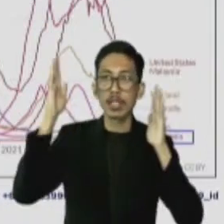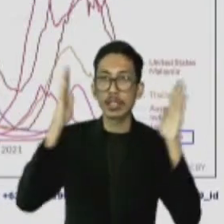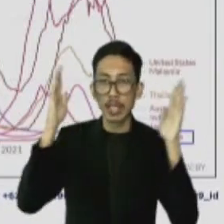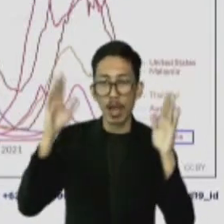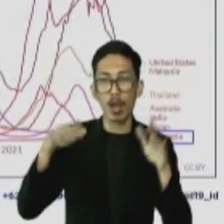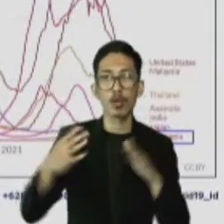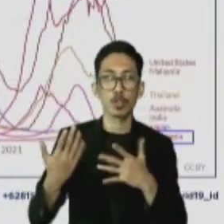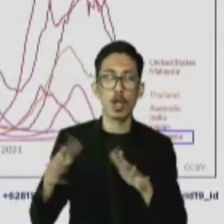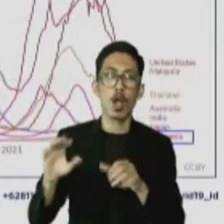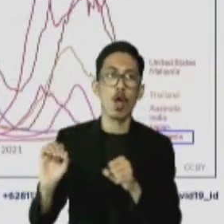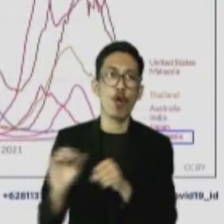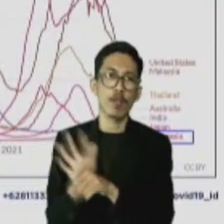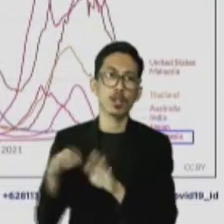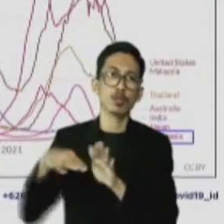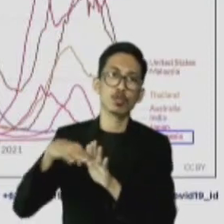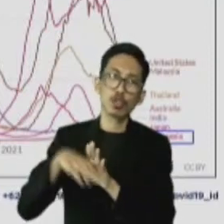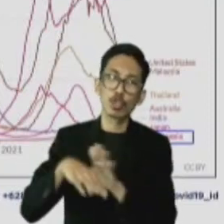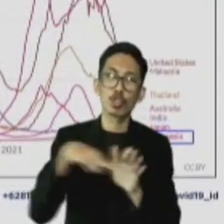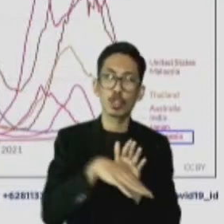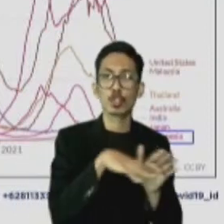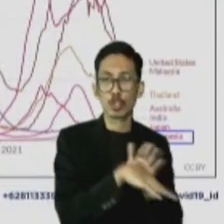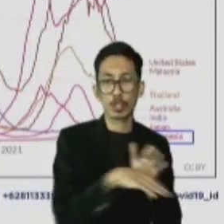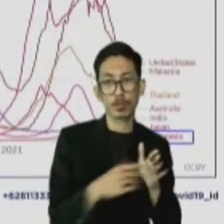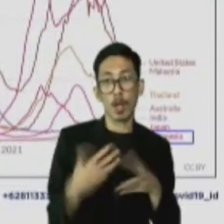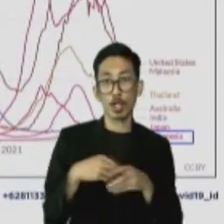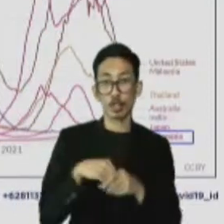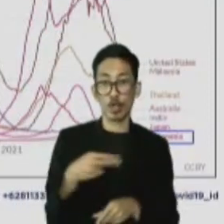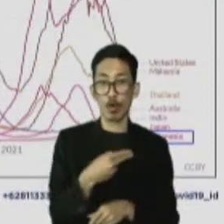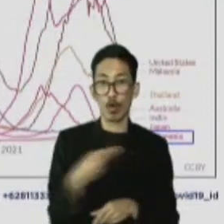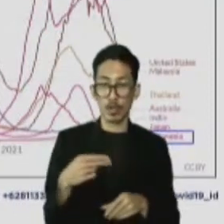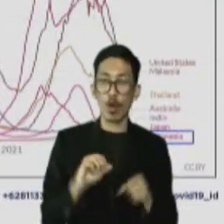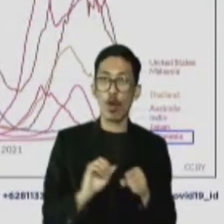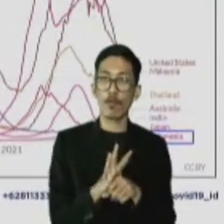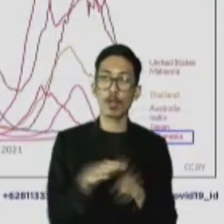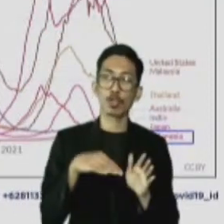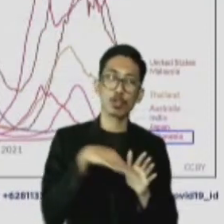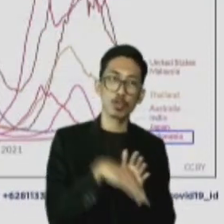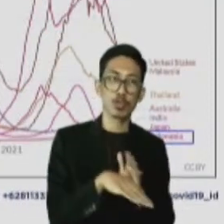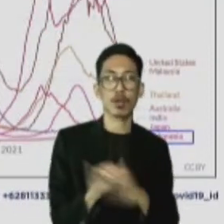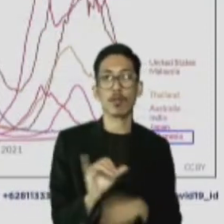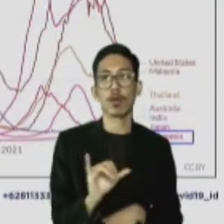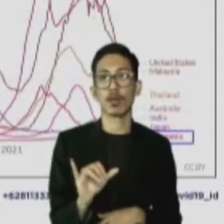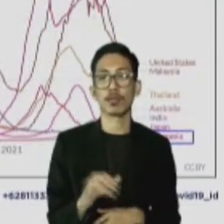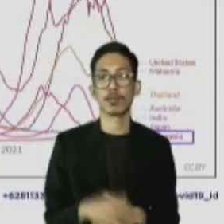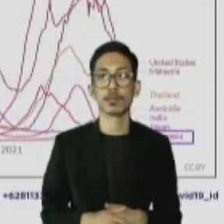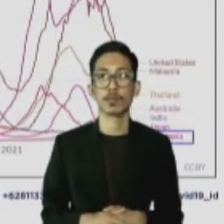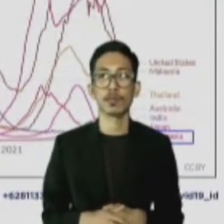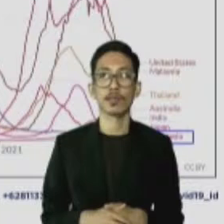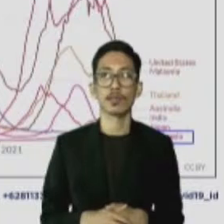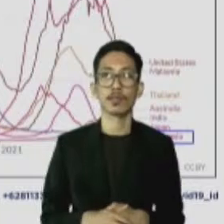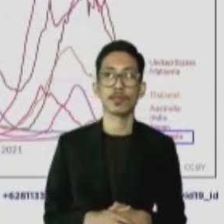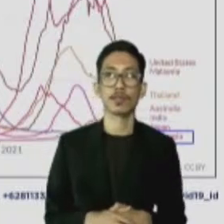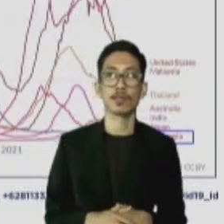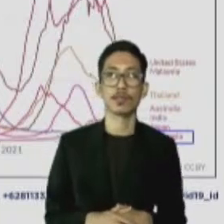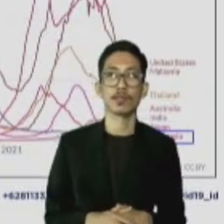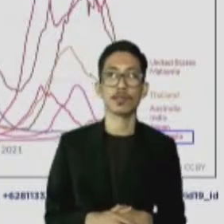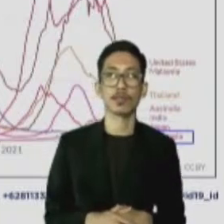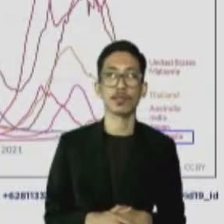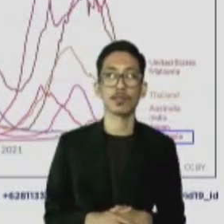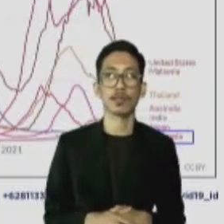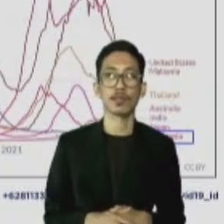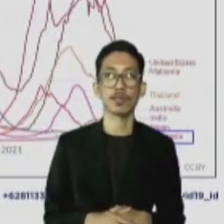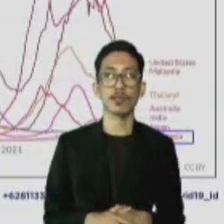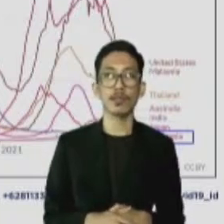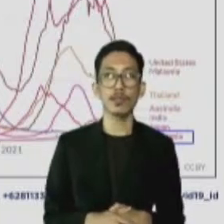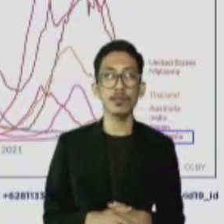peak in cases, while Indonesia has experienced a decline from the second peak. The existence of